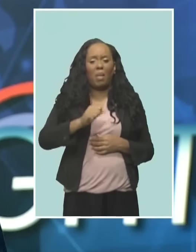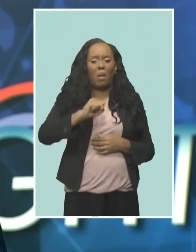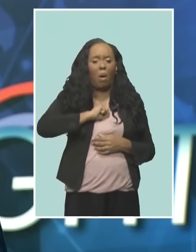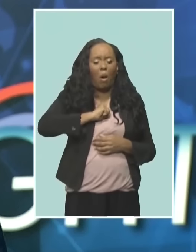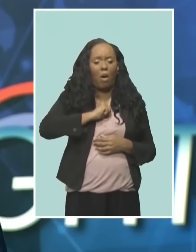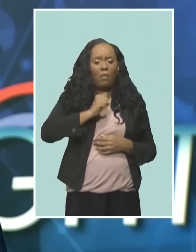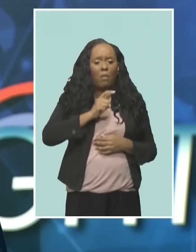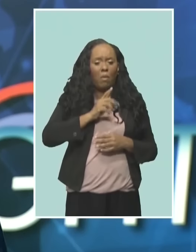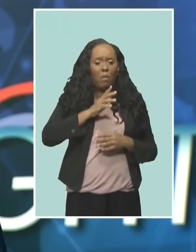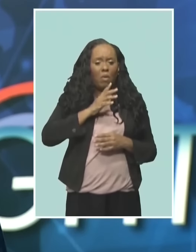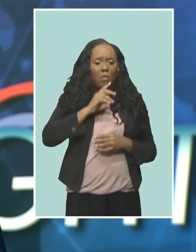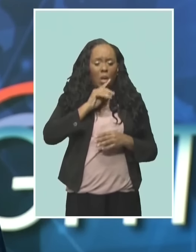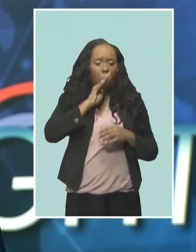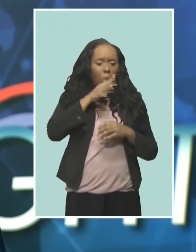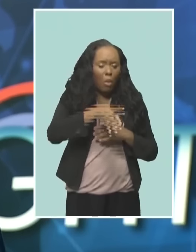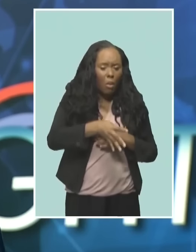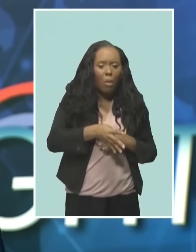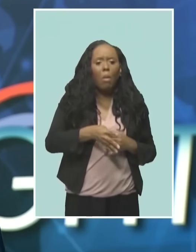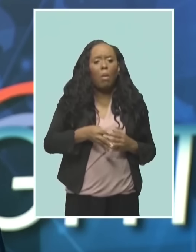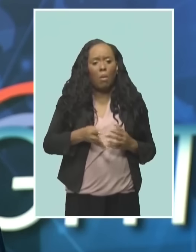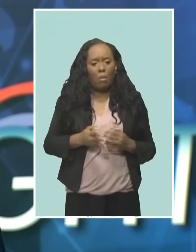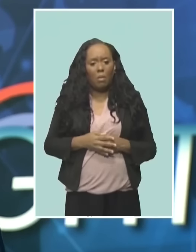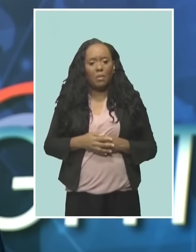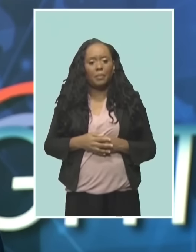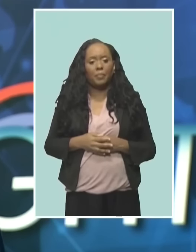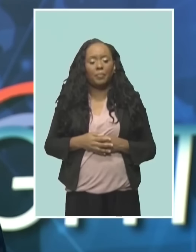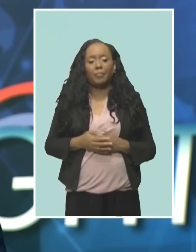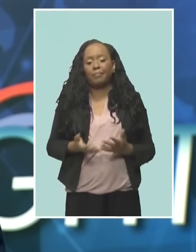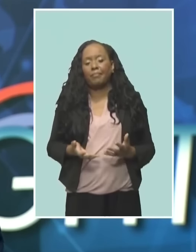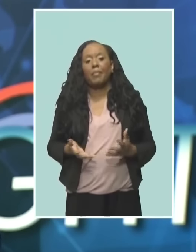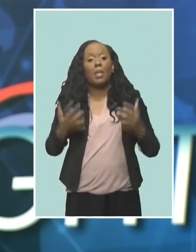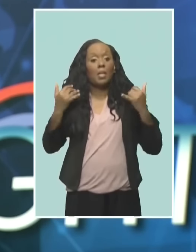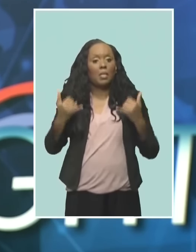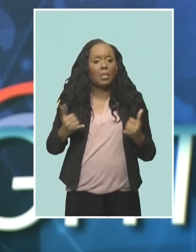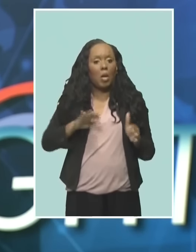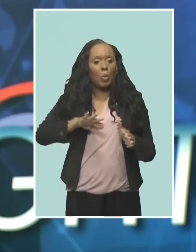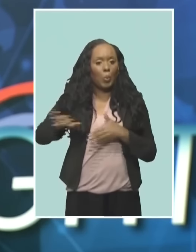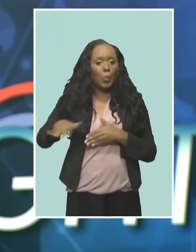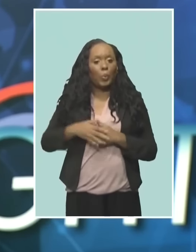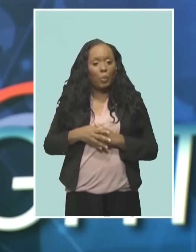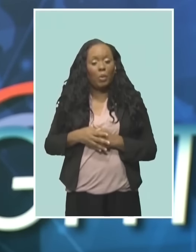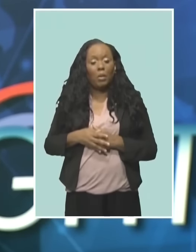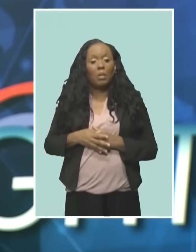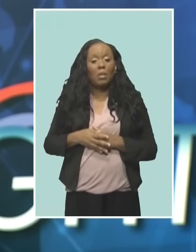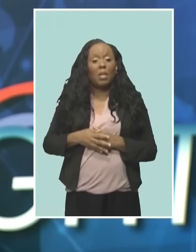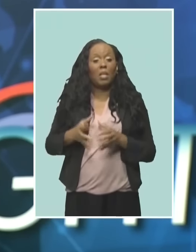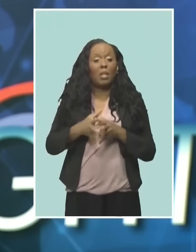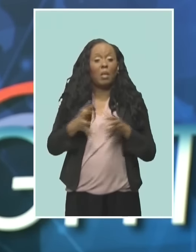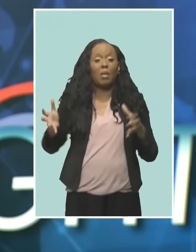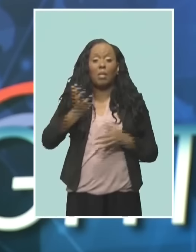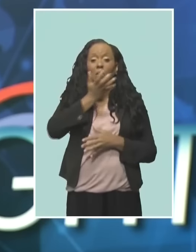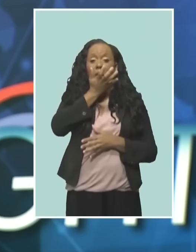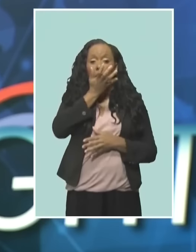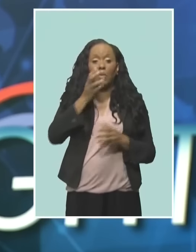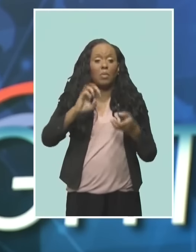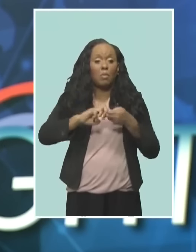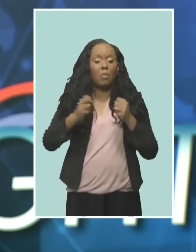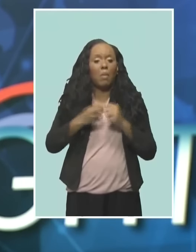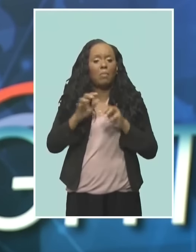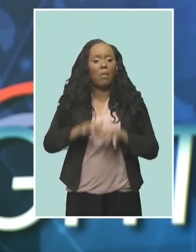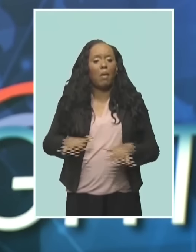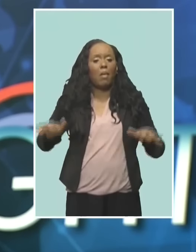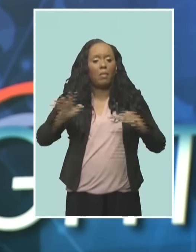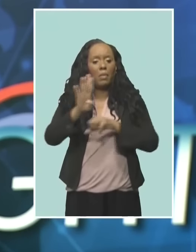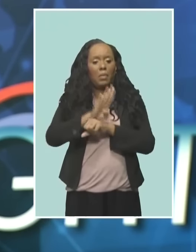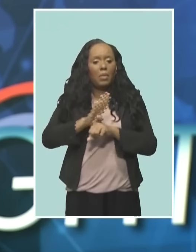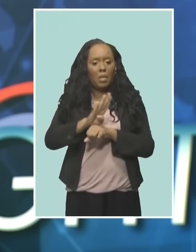cough. In other news now, there's no clear end in sight to the country's garbage woes. That's because supply chain issues have caused